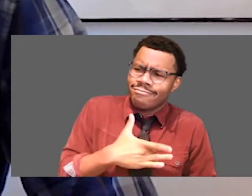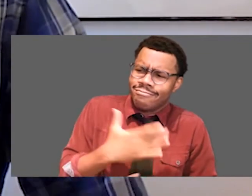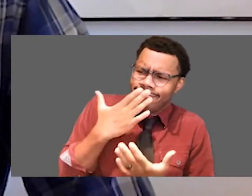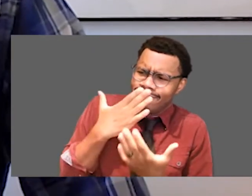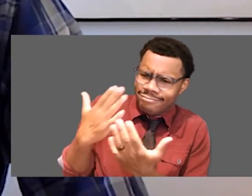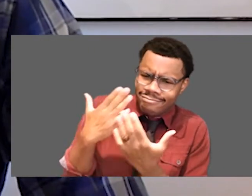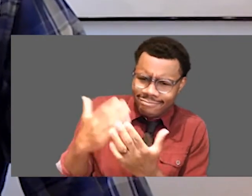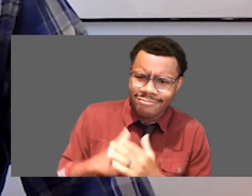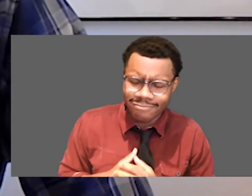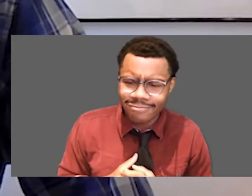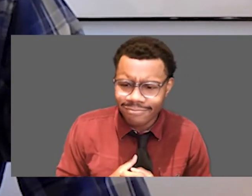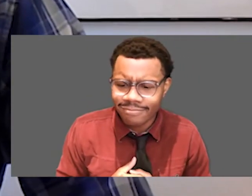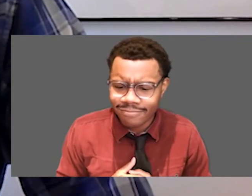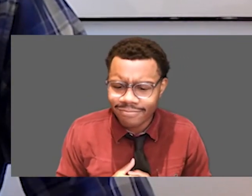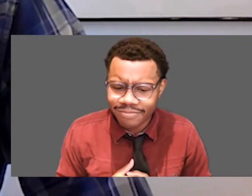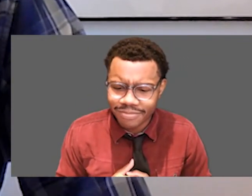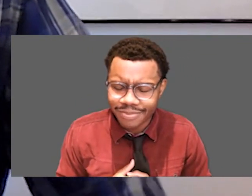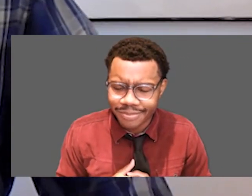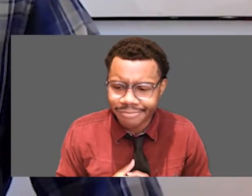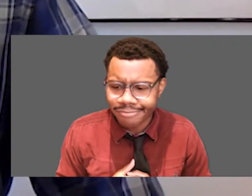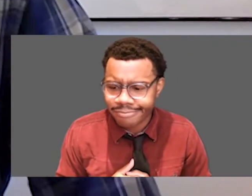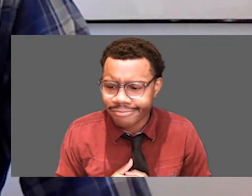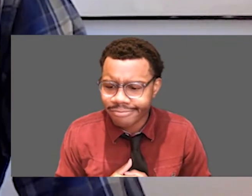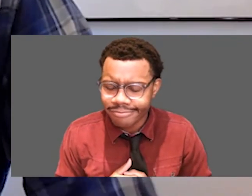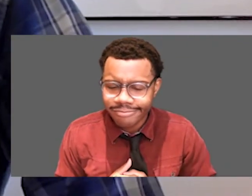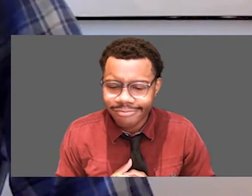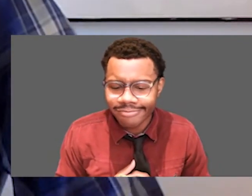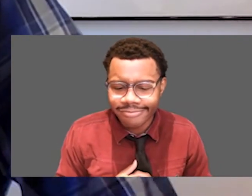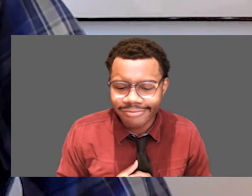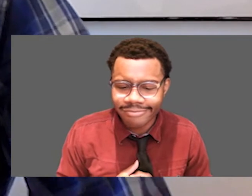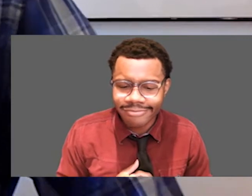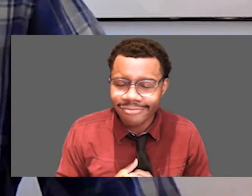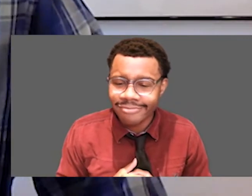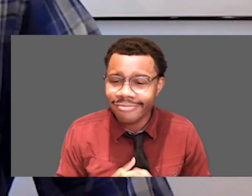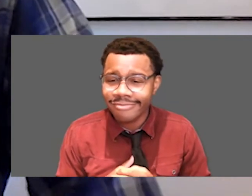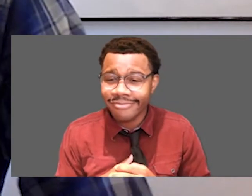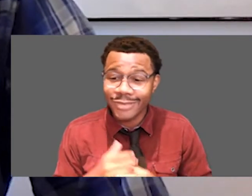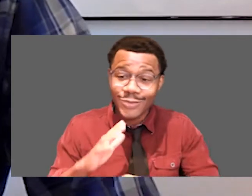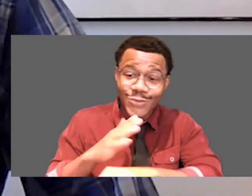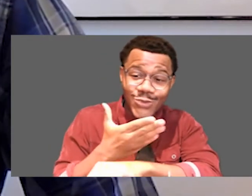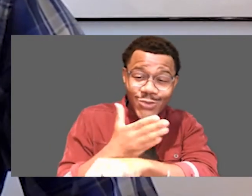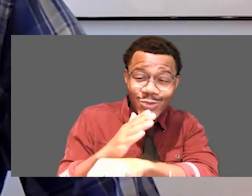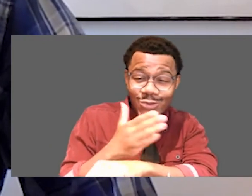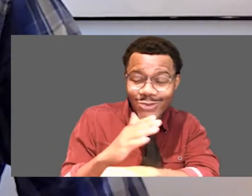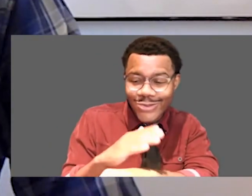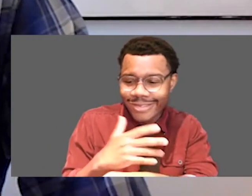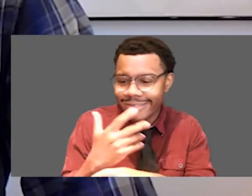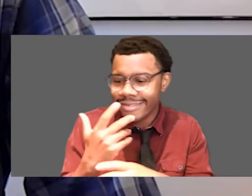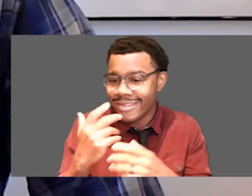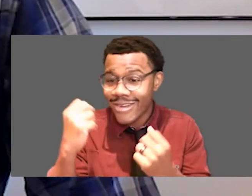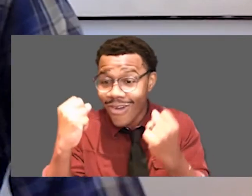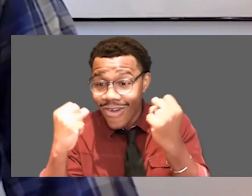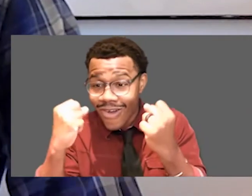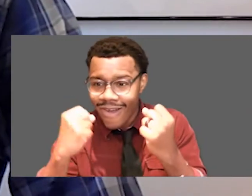From him, I think, I am sure I got the absolute love of different types of music and almost